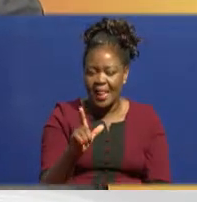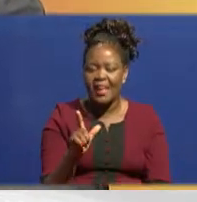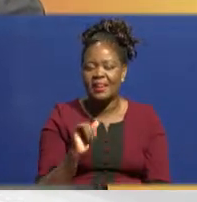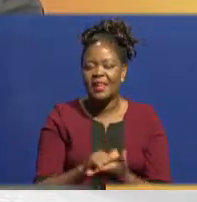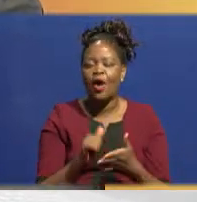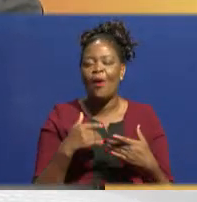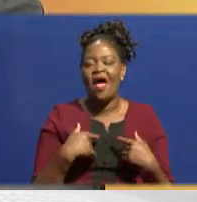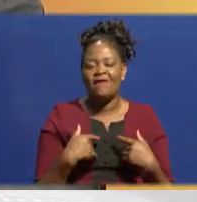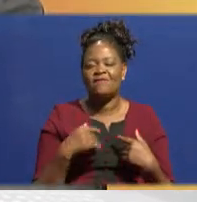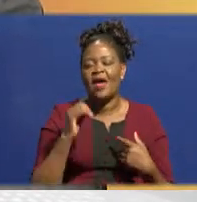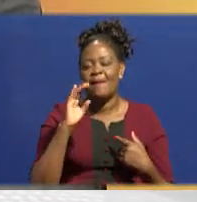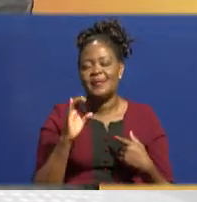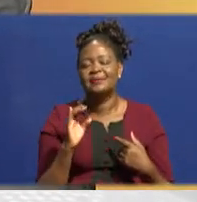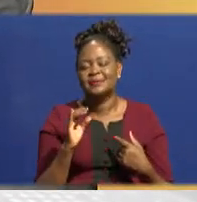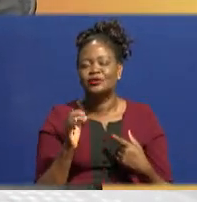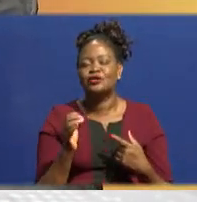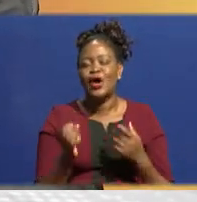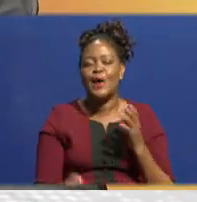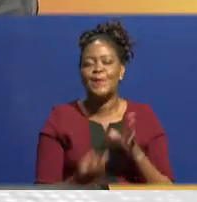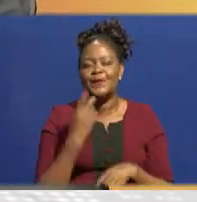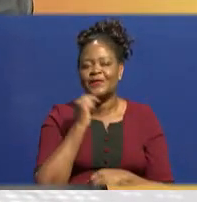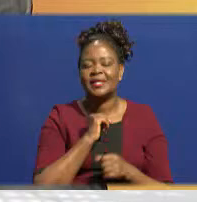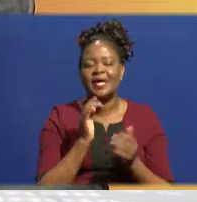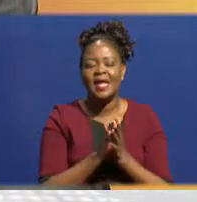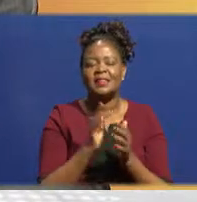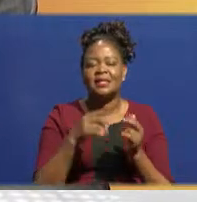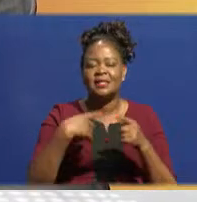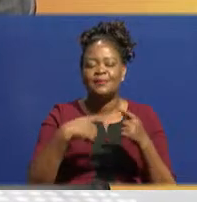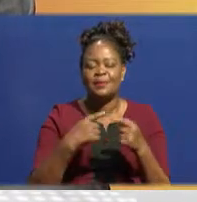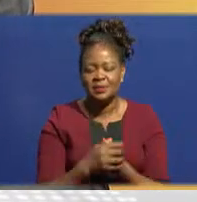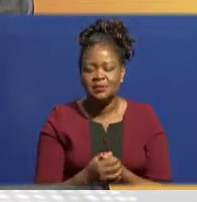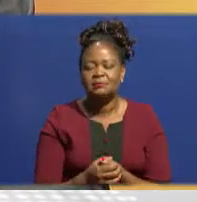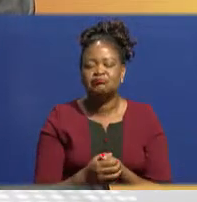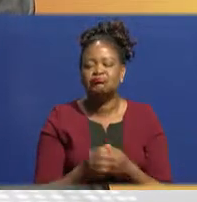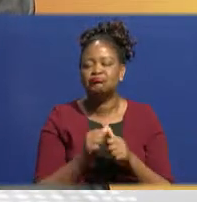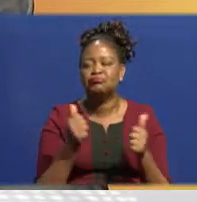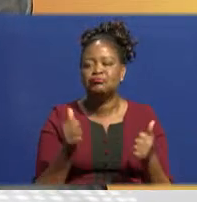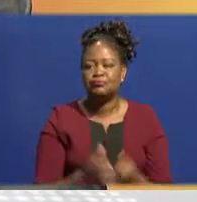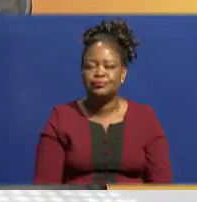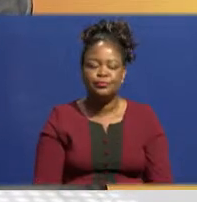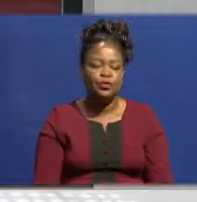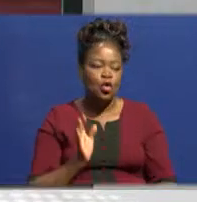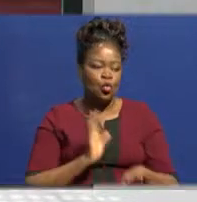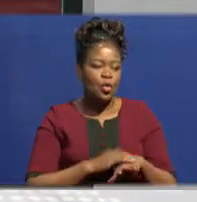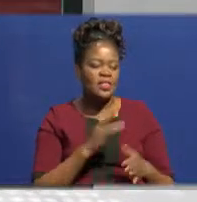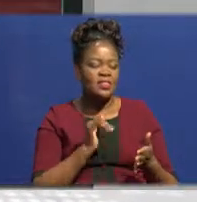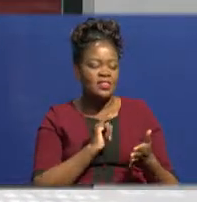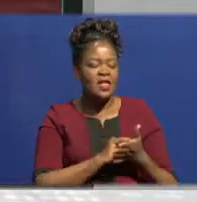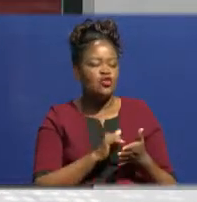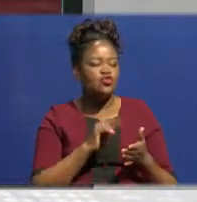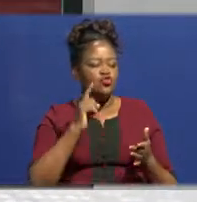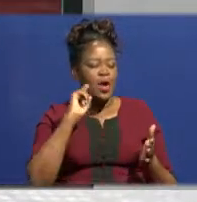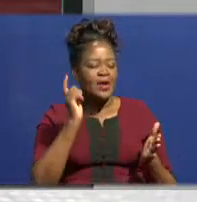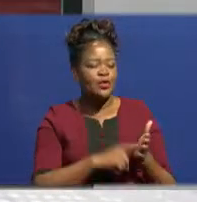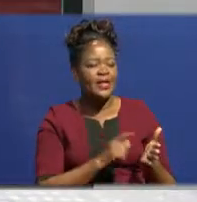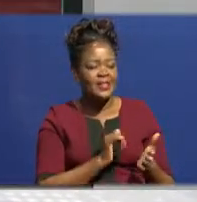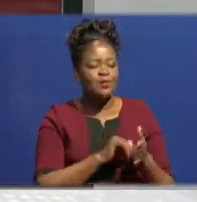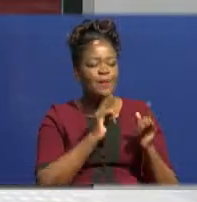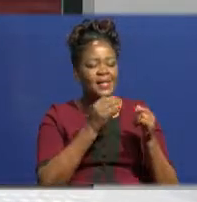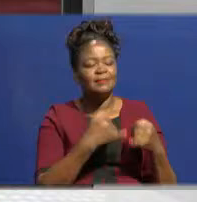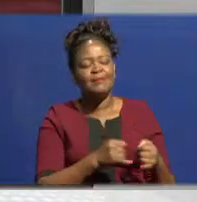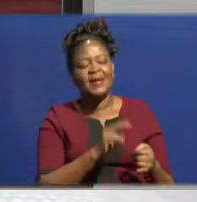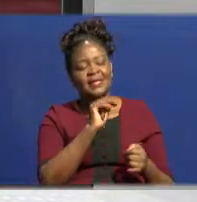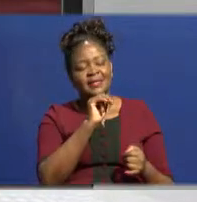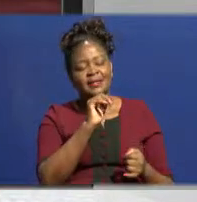we have an IEBC in place and so that this process can play out. It's a good thing that you acknowledge that we need to implement the NADCO report